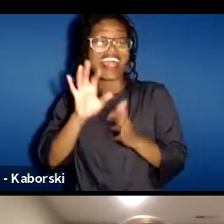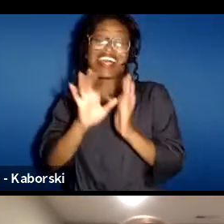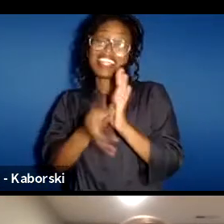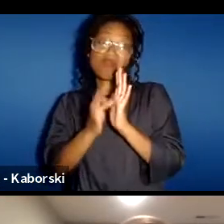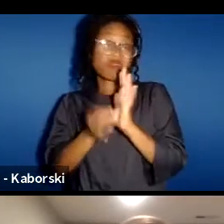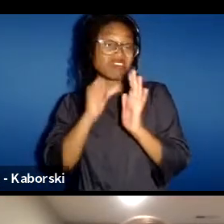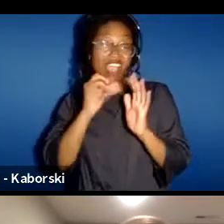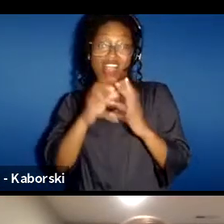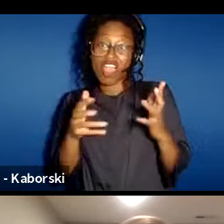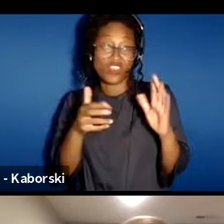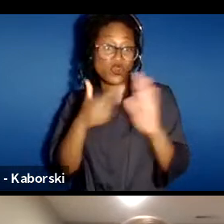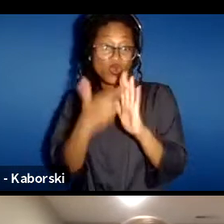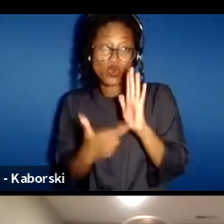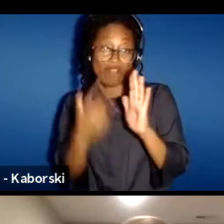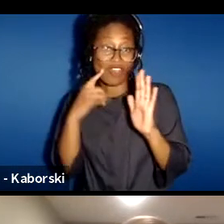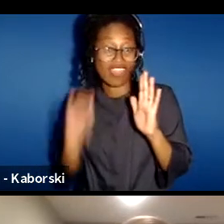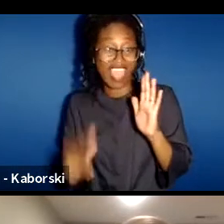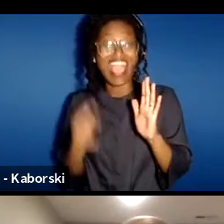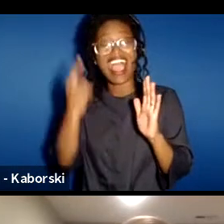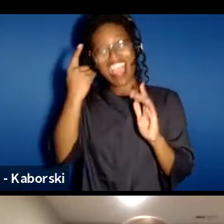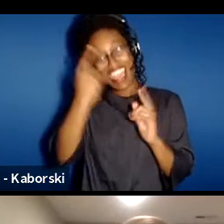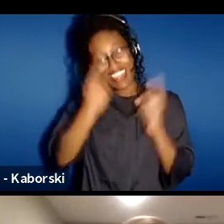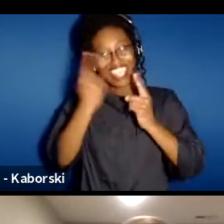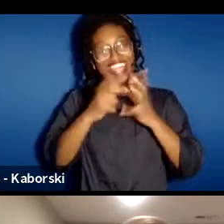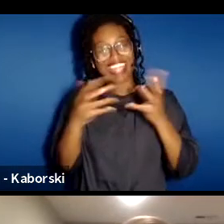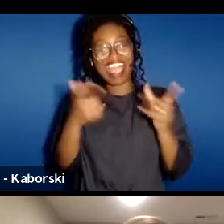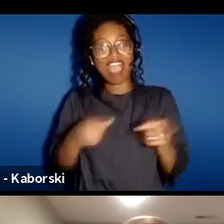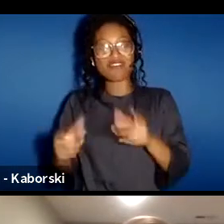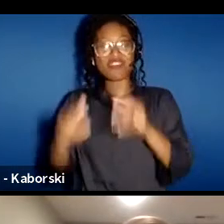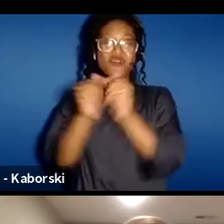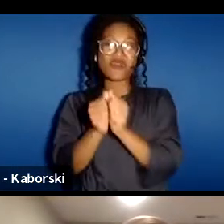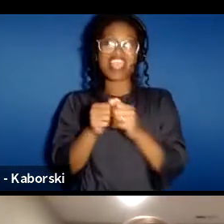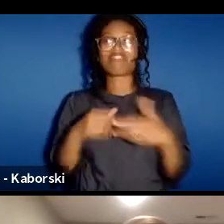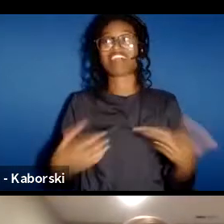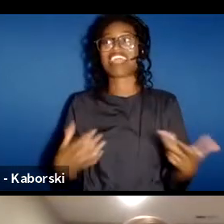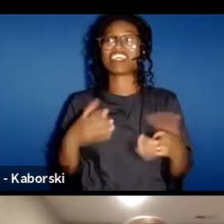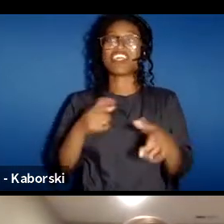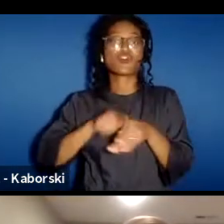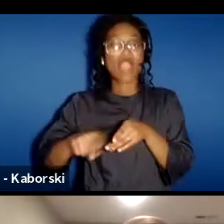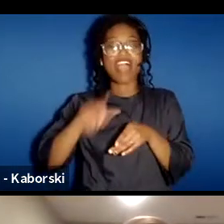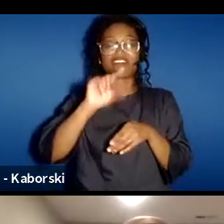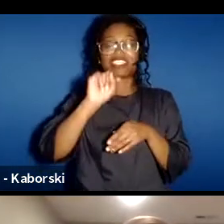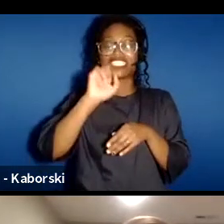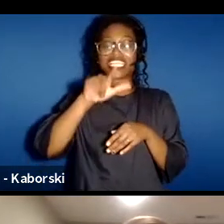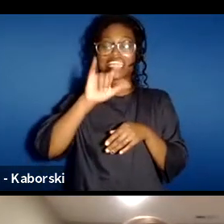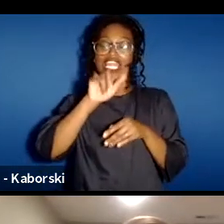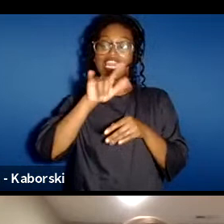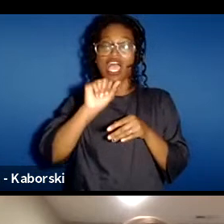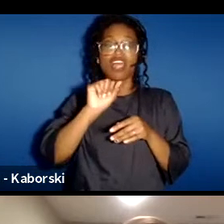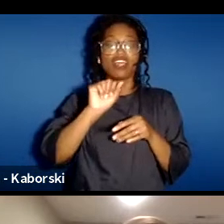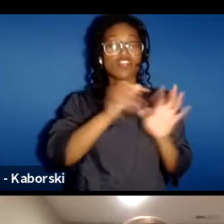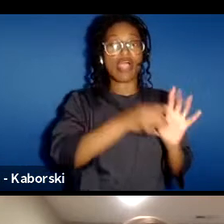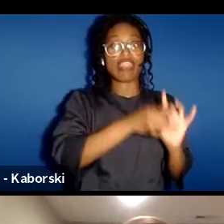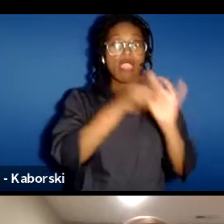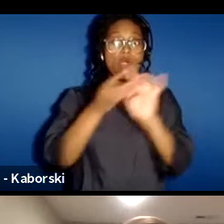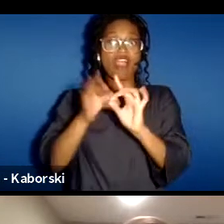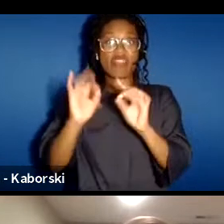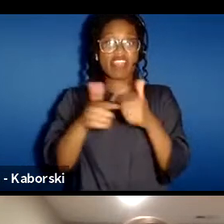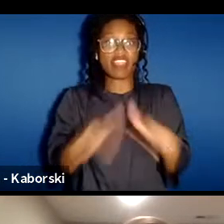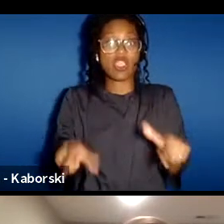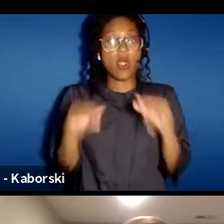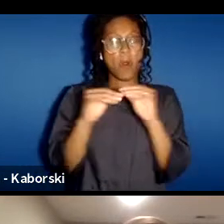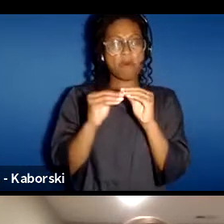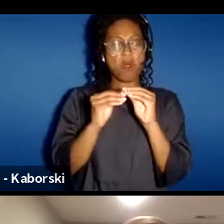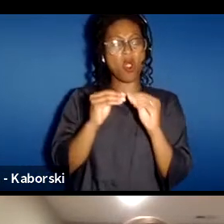wine label. And I think a lot of things that are happening in the craft tequilas are starting to carry over into that language, and it's starting to get a lot more rural in